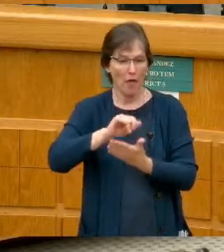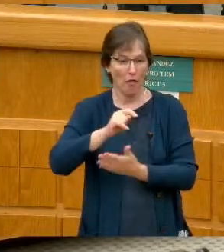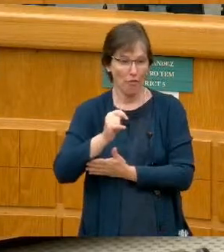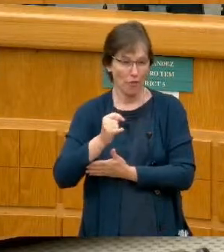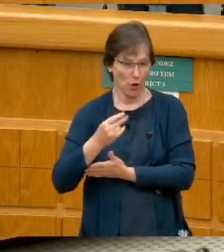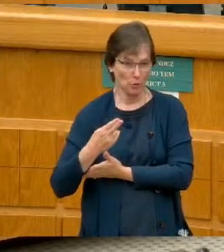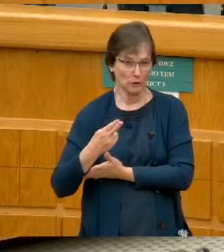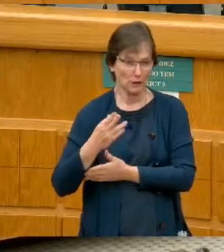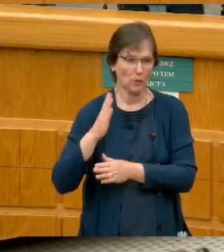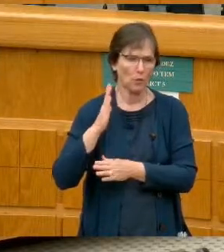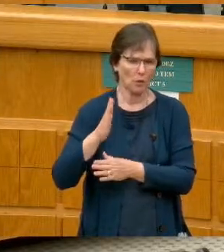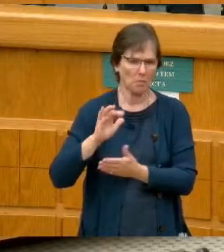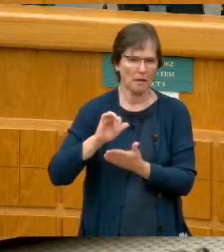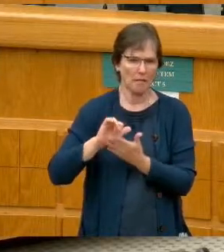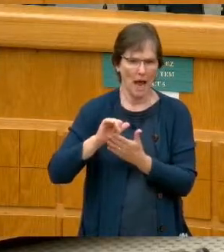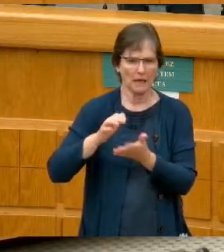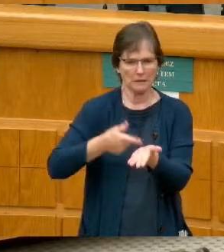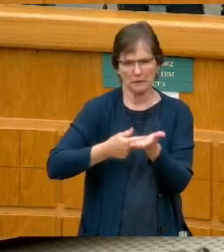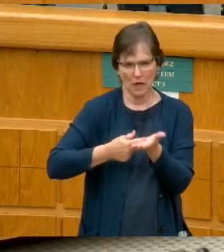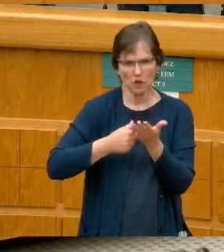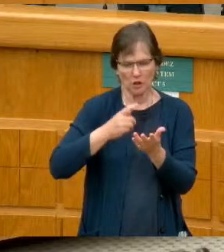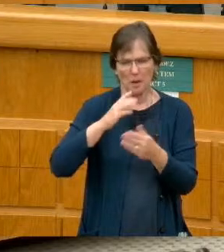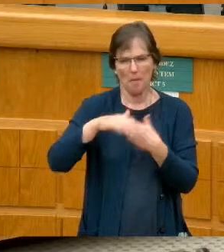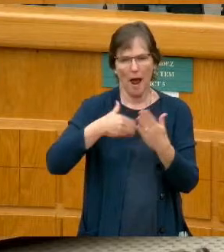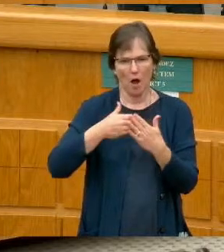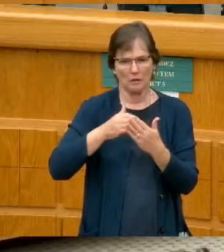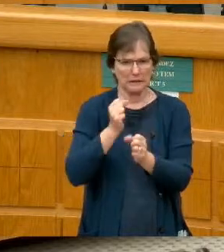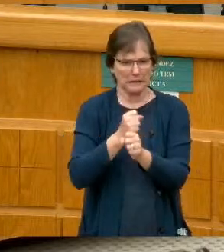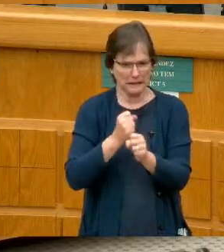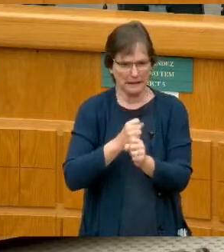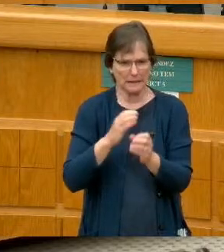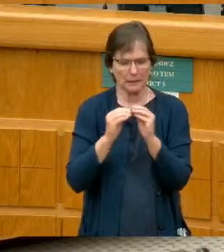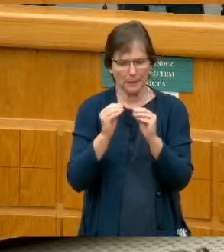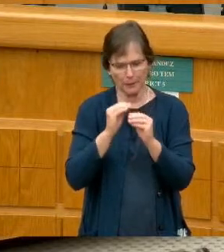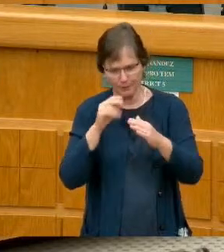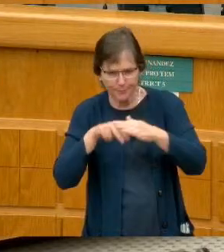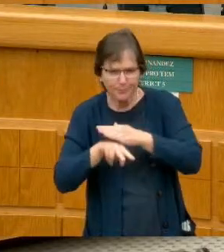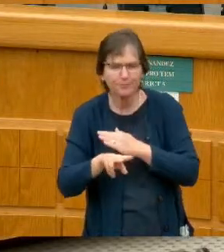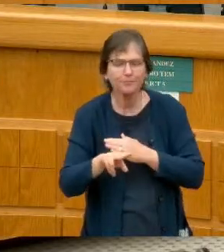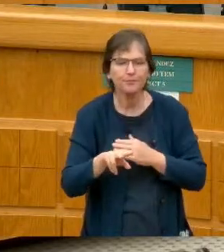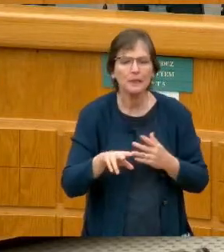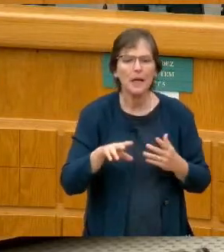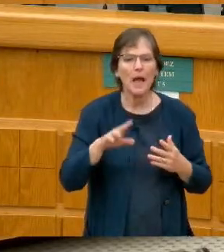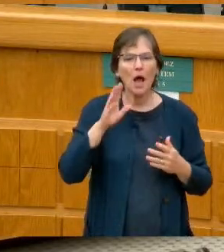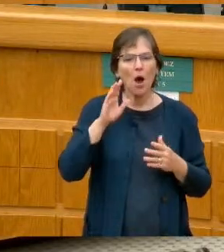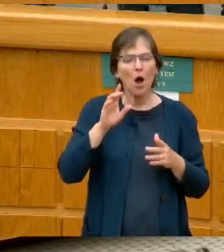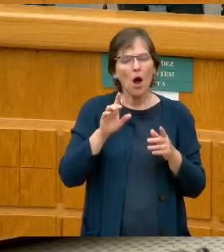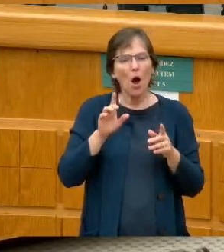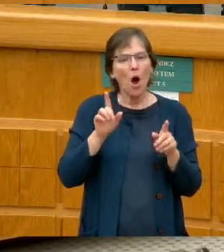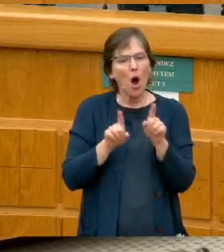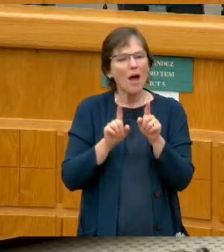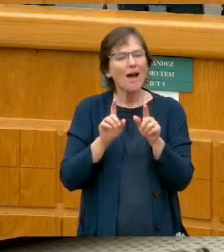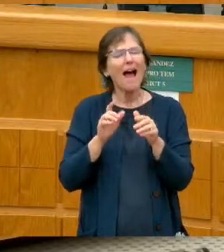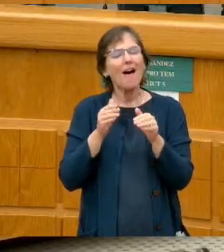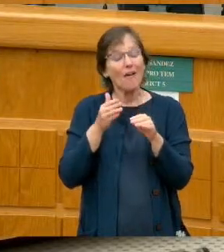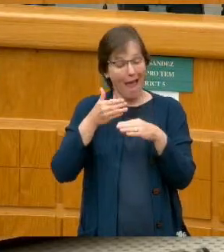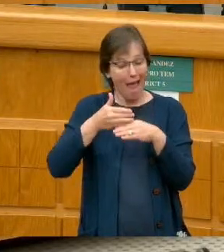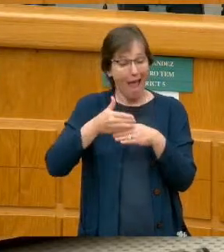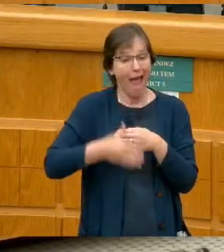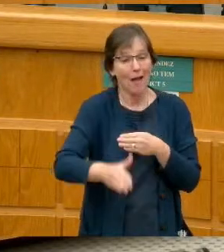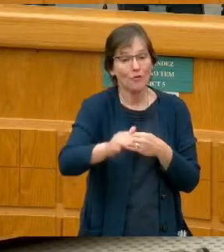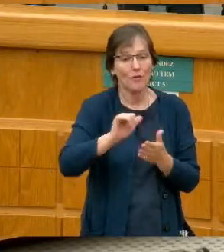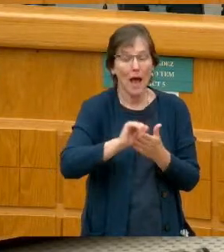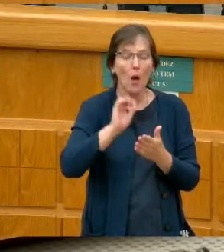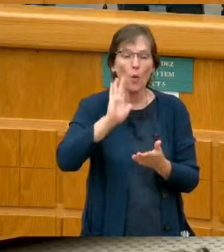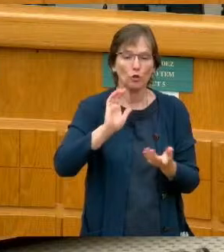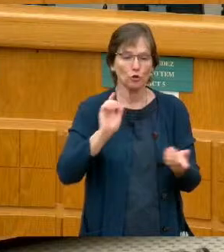community. And then we're gonna swap the days so that Dr. Bird comes in on Tuesdays from now on